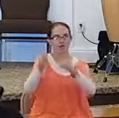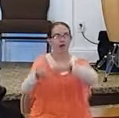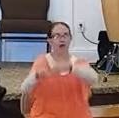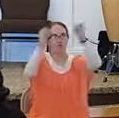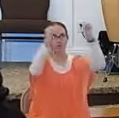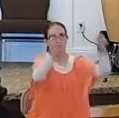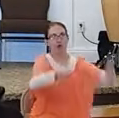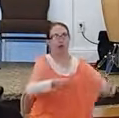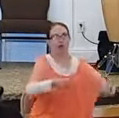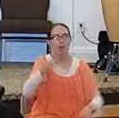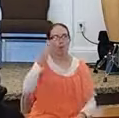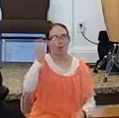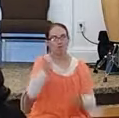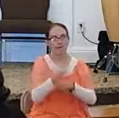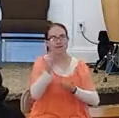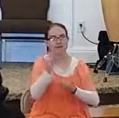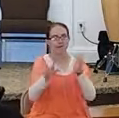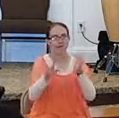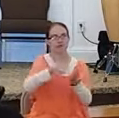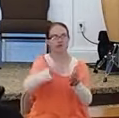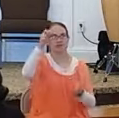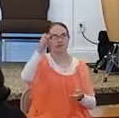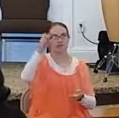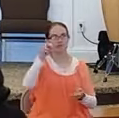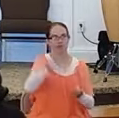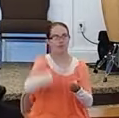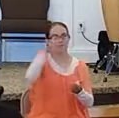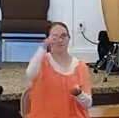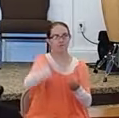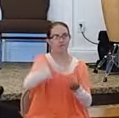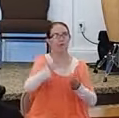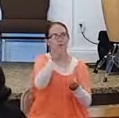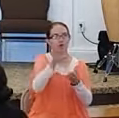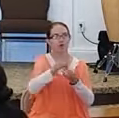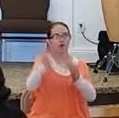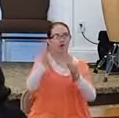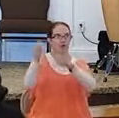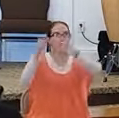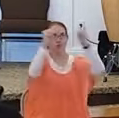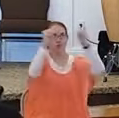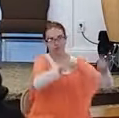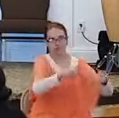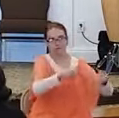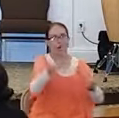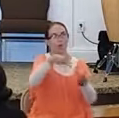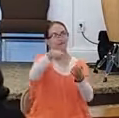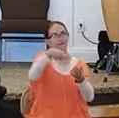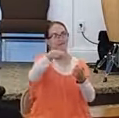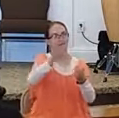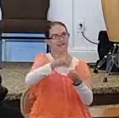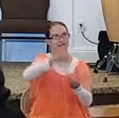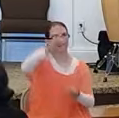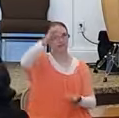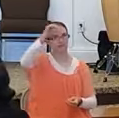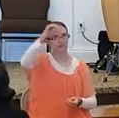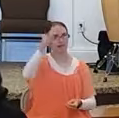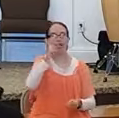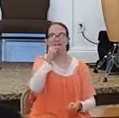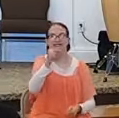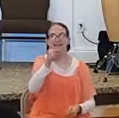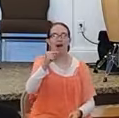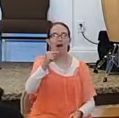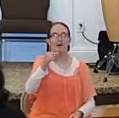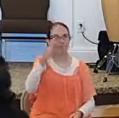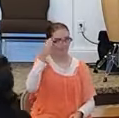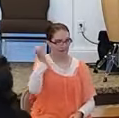moving? Do you know what makes people jump up and down when the Holy Ghost is moving or dance in their spirit? I can tell you what